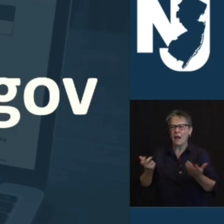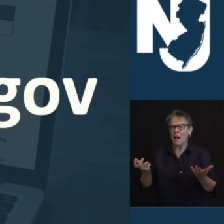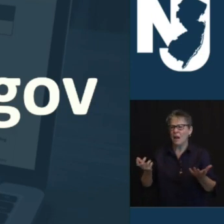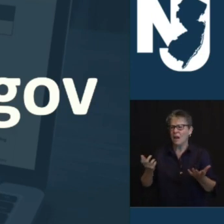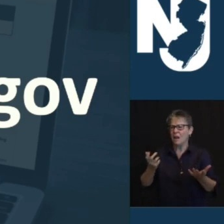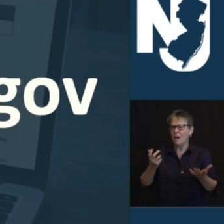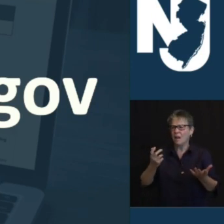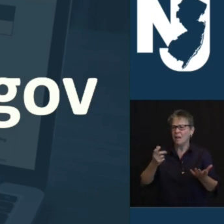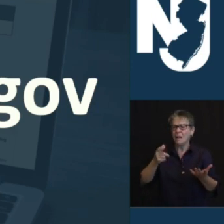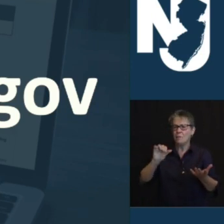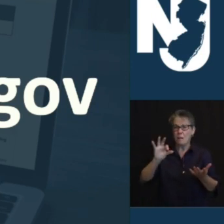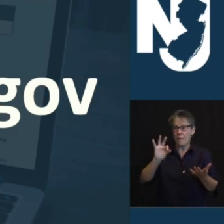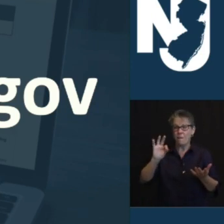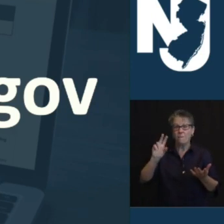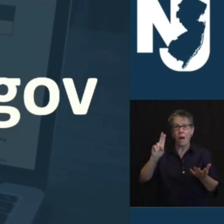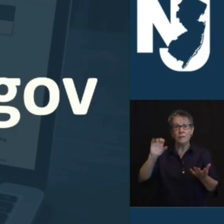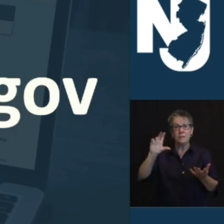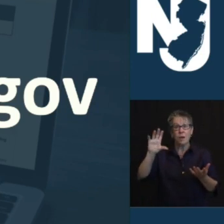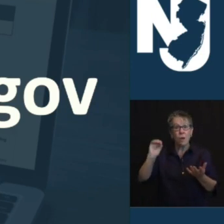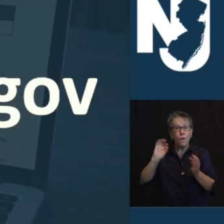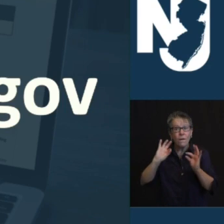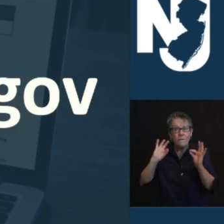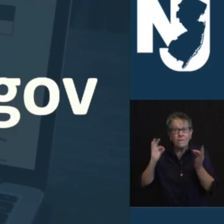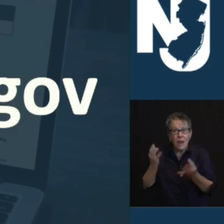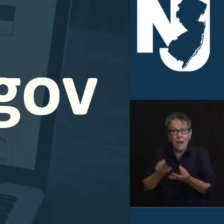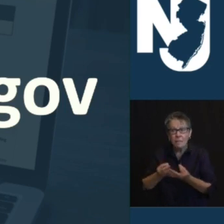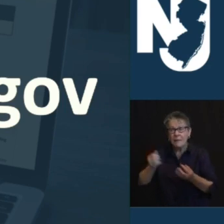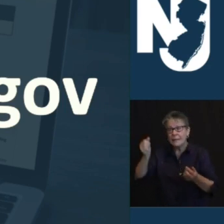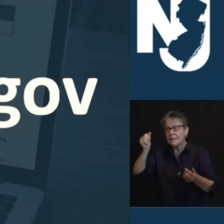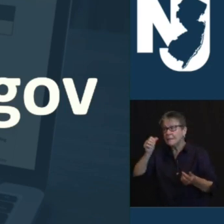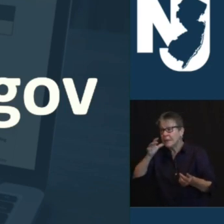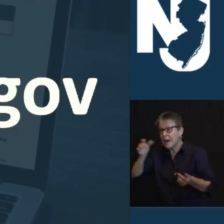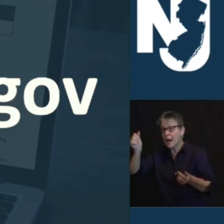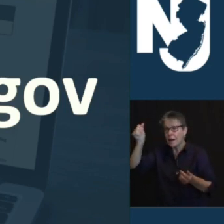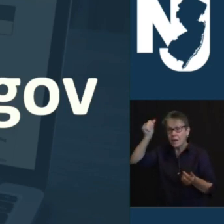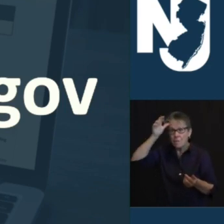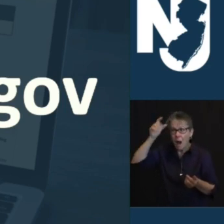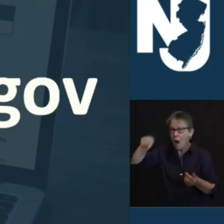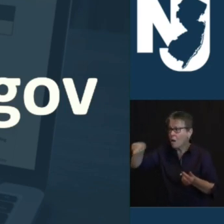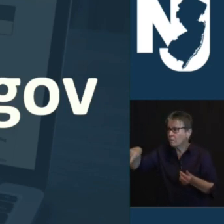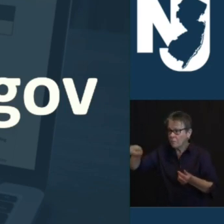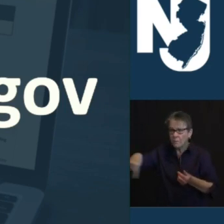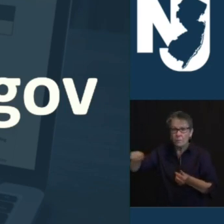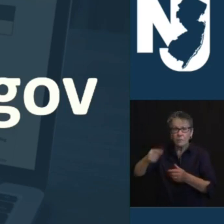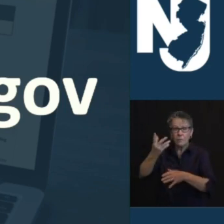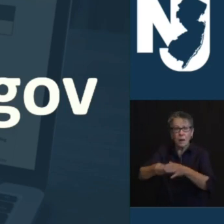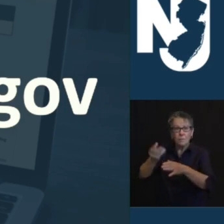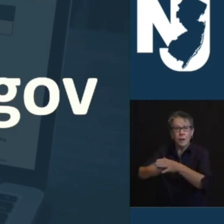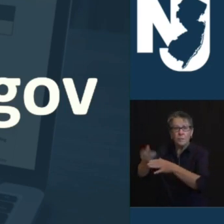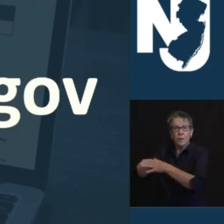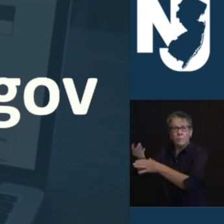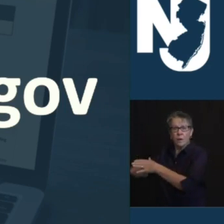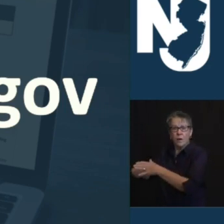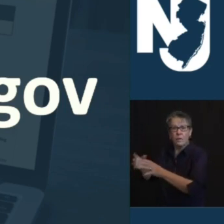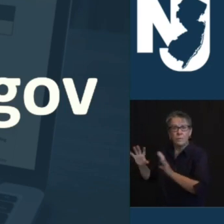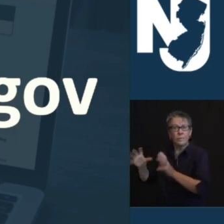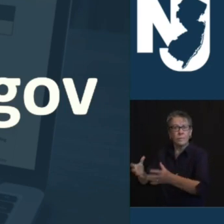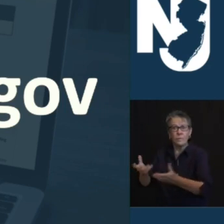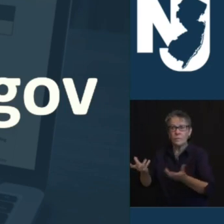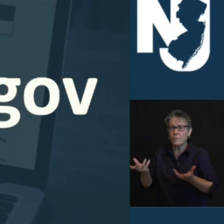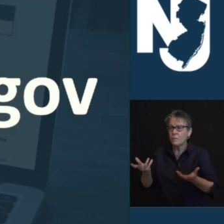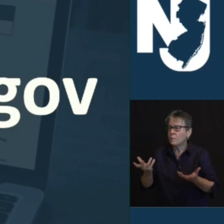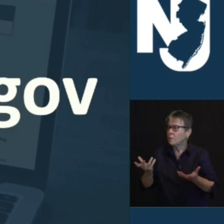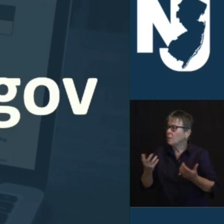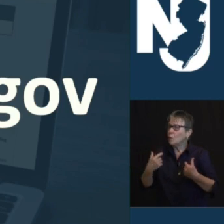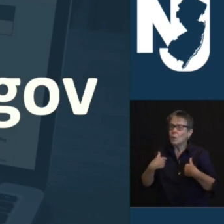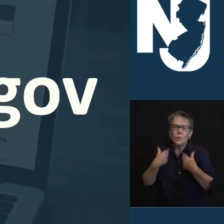empty chairs at multiple tables. The last thing we want is for anyone's Thanksgiving to lead to empty spots in their homes